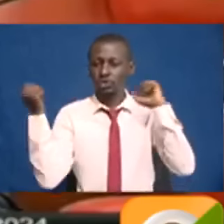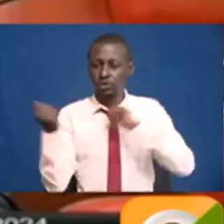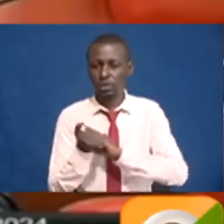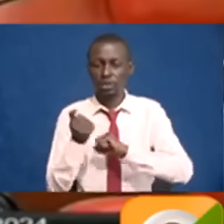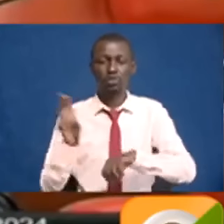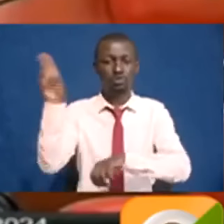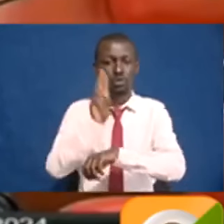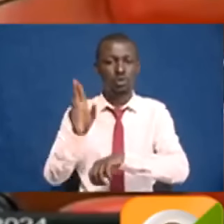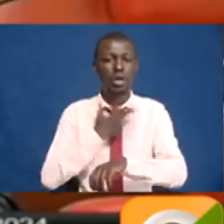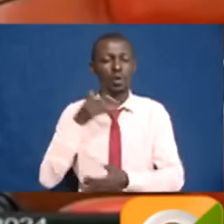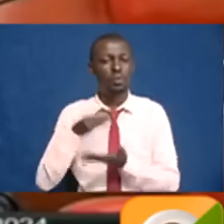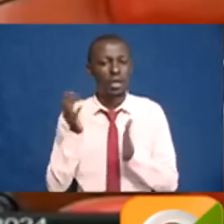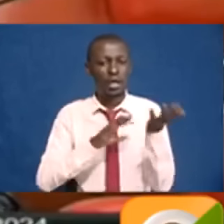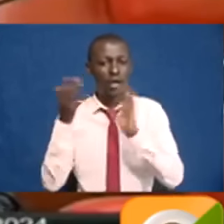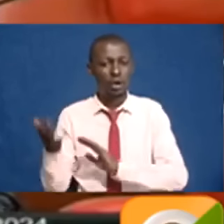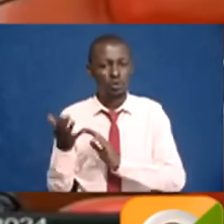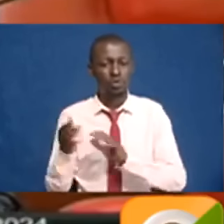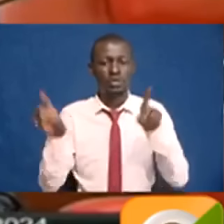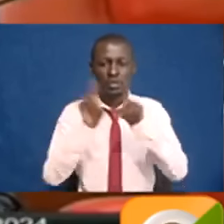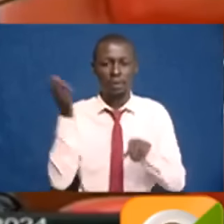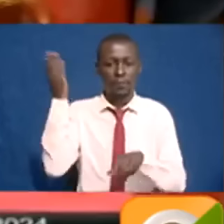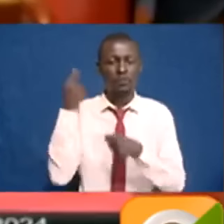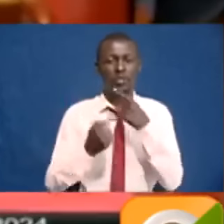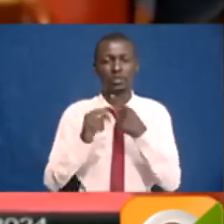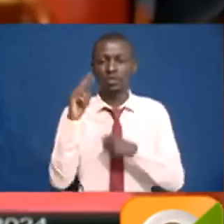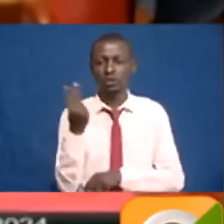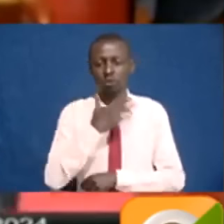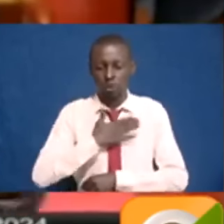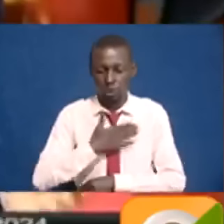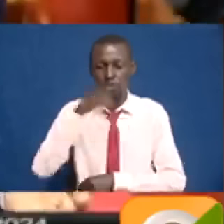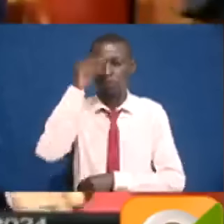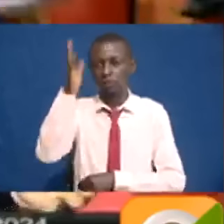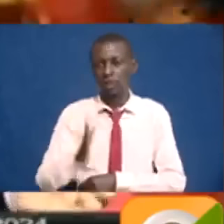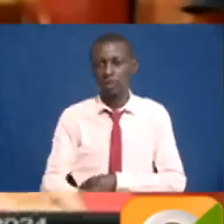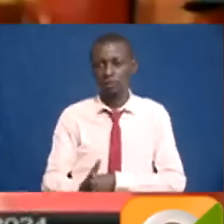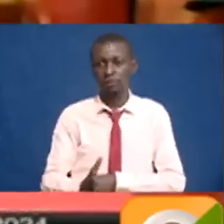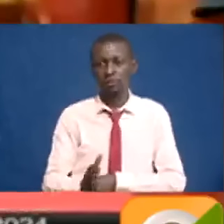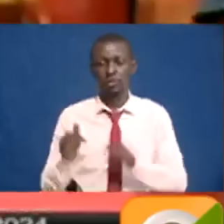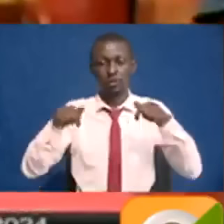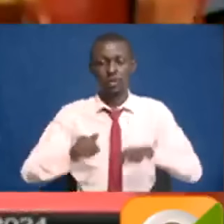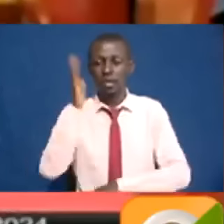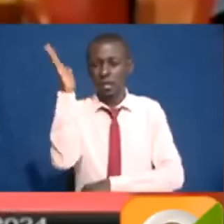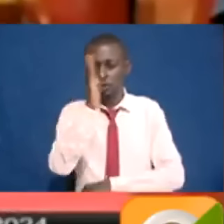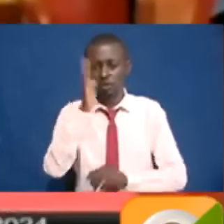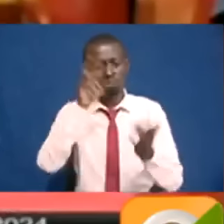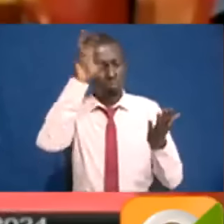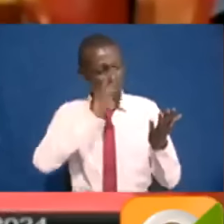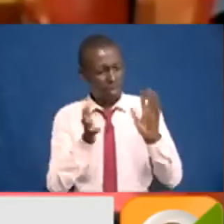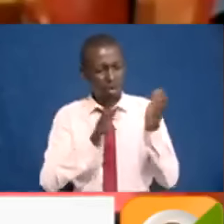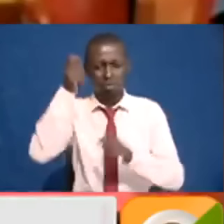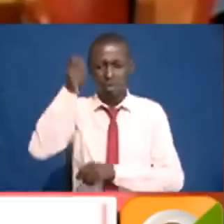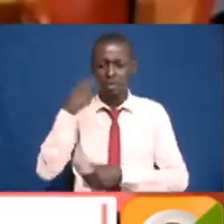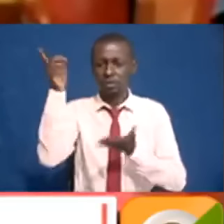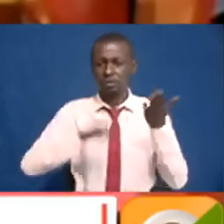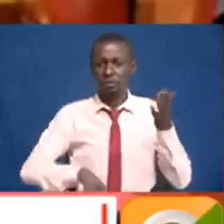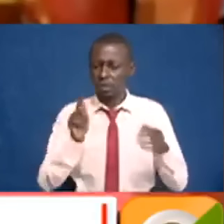expenditure to be that of 2 years ago, Honorable Speaker. When I read that judgment this afternoon, Honorable Speaker, I was left wondering